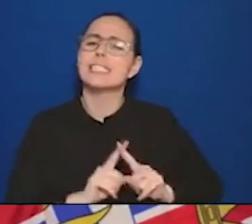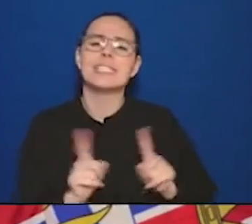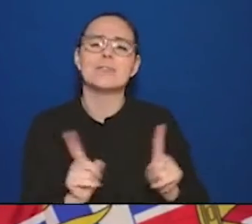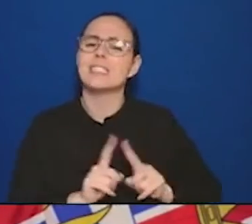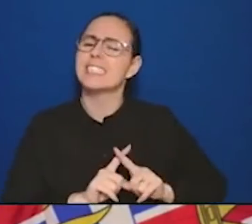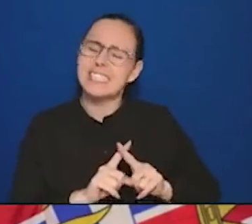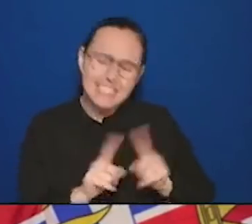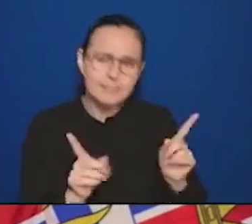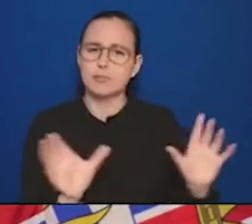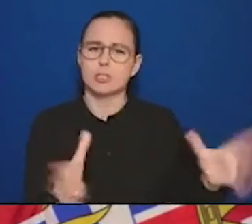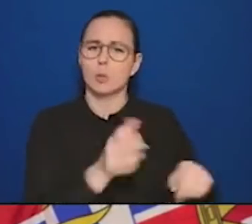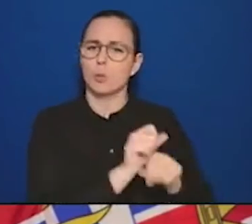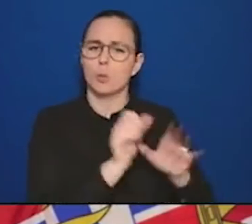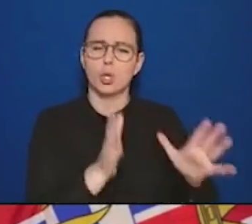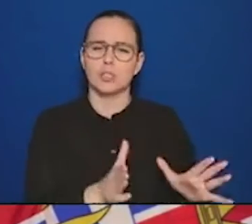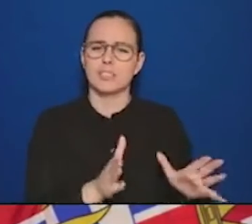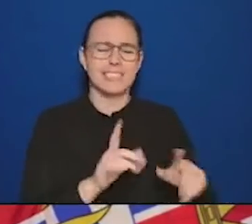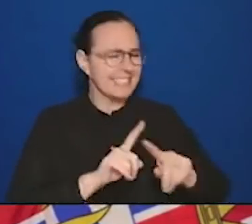of businesses.